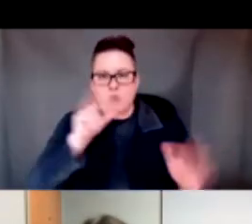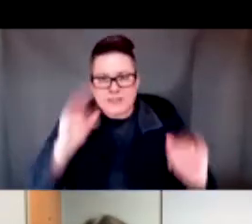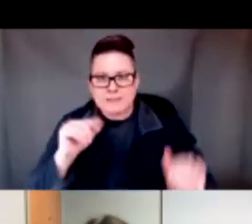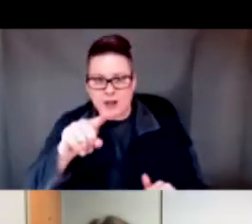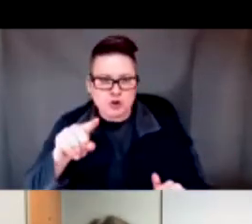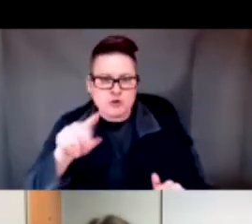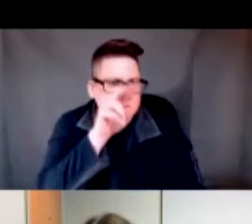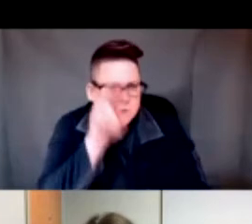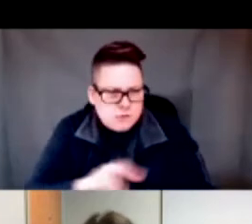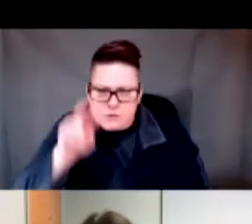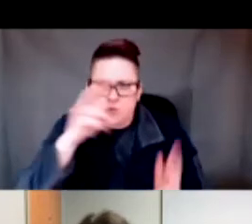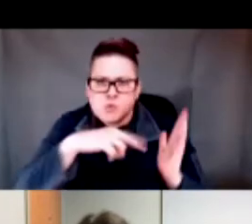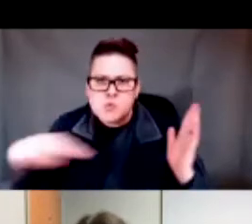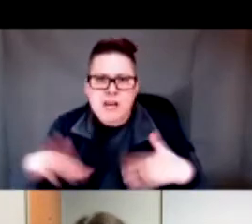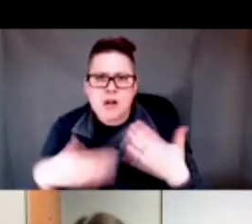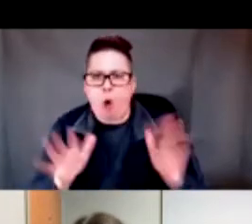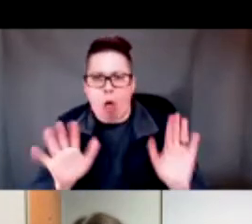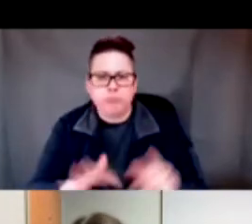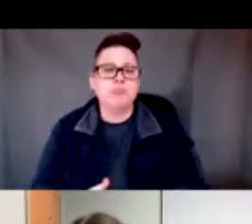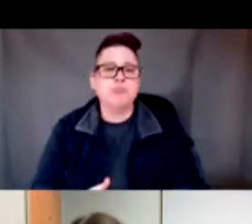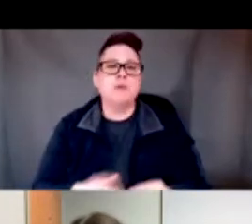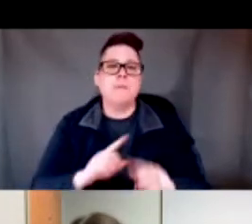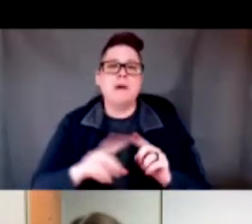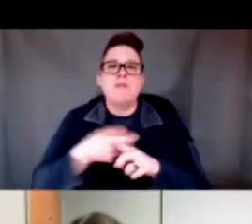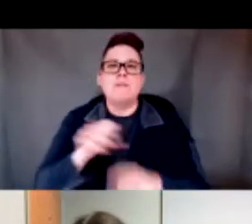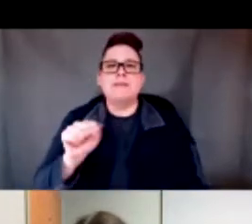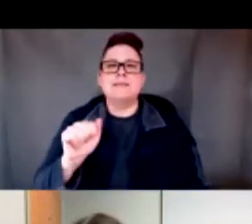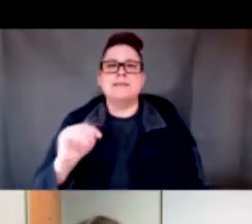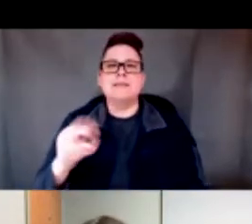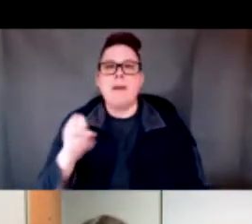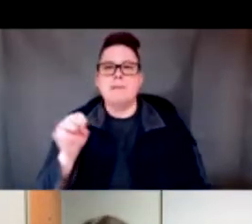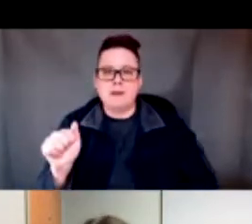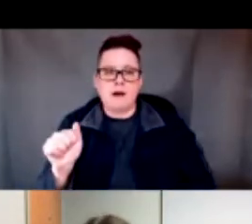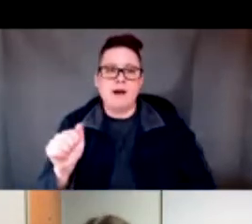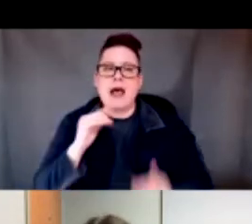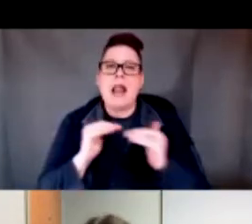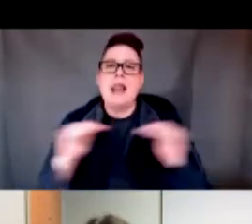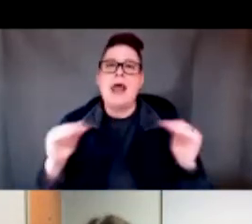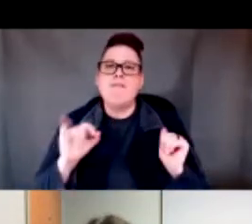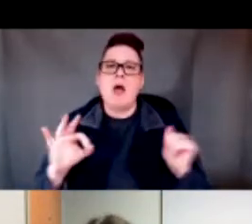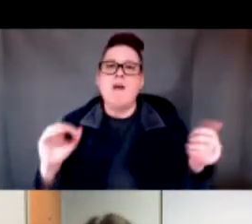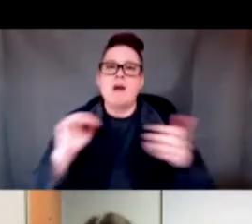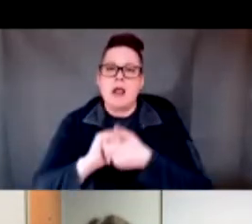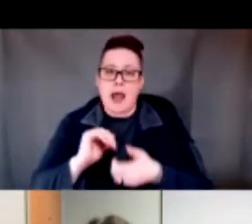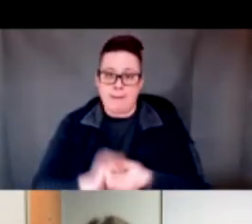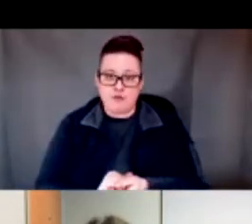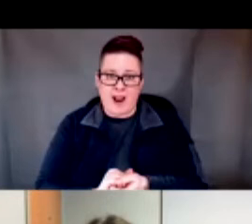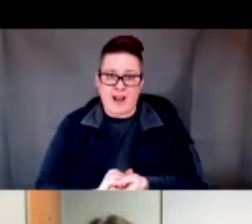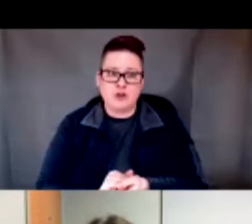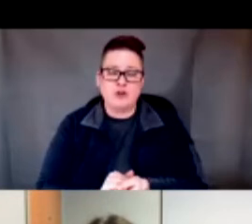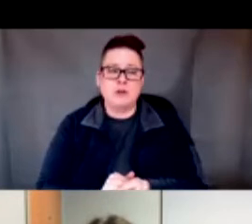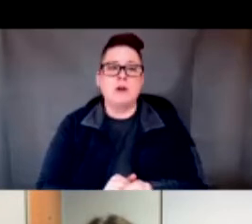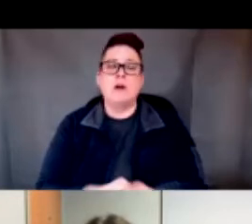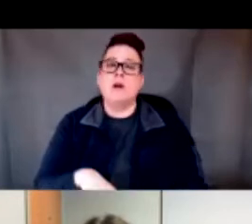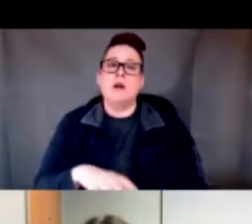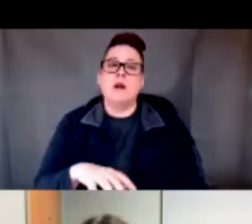to read all of this, but from SAMHSA, this is a levels of collaboration, just to say that dropping